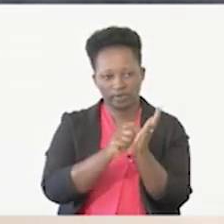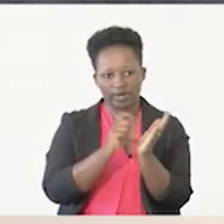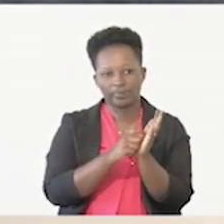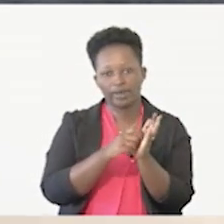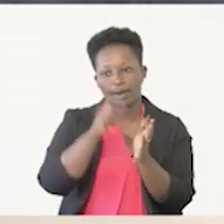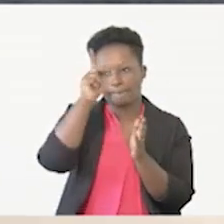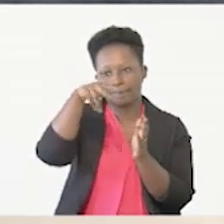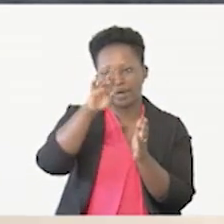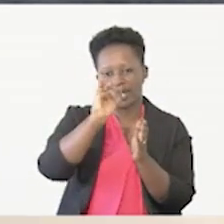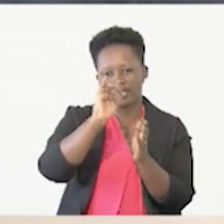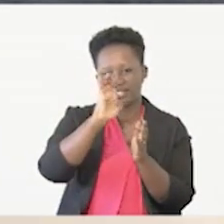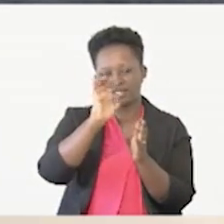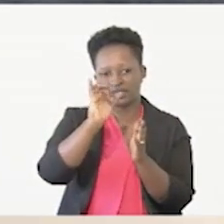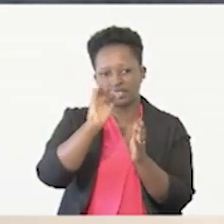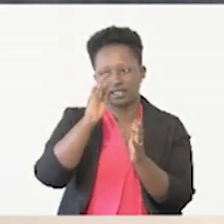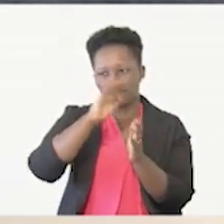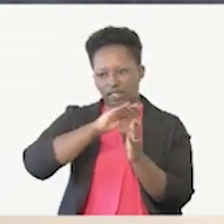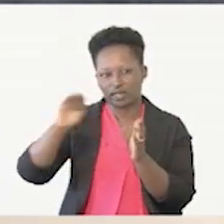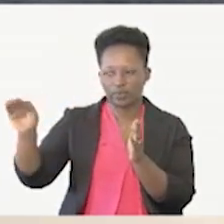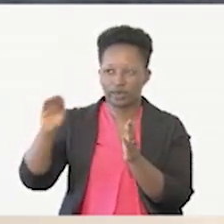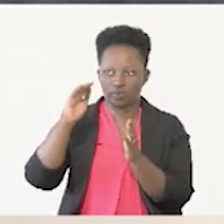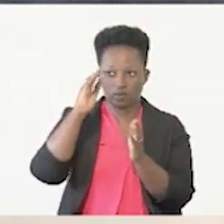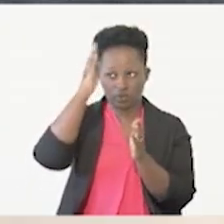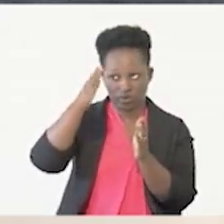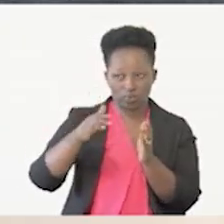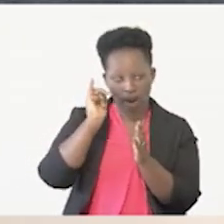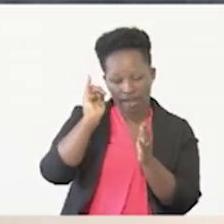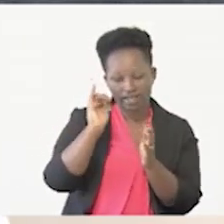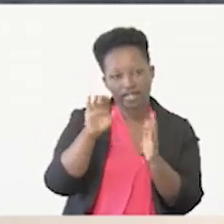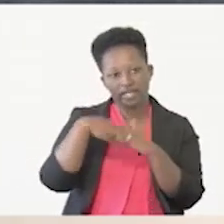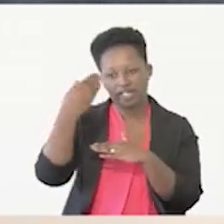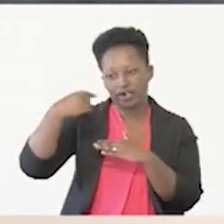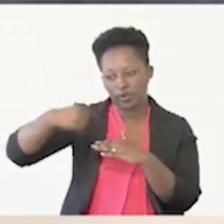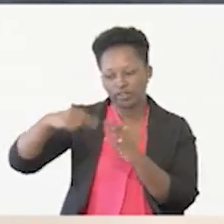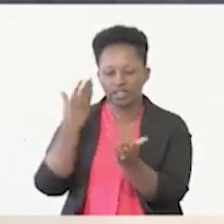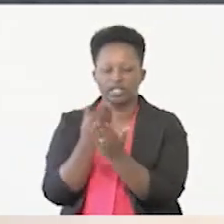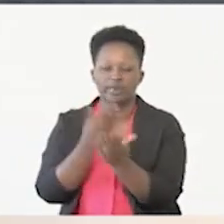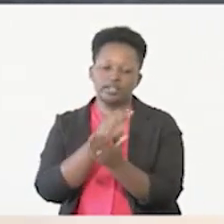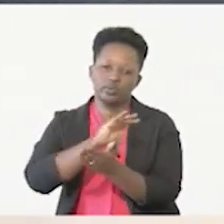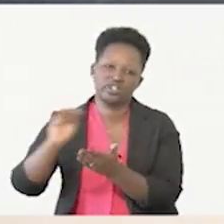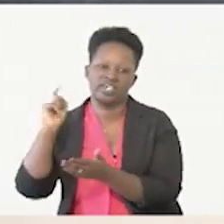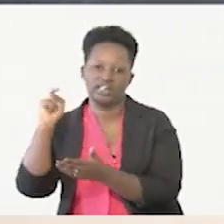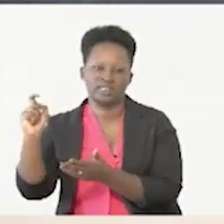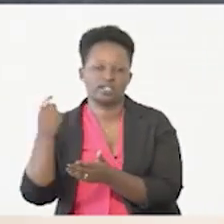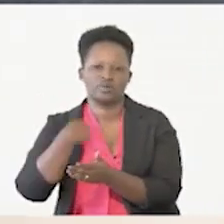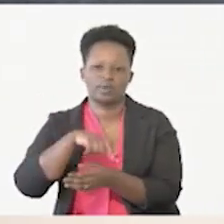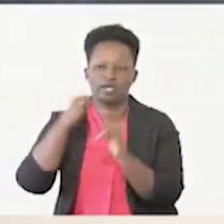and quantity demanded along the x-axis. So you will have to sketch,